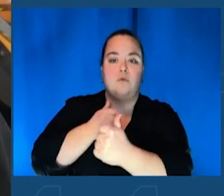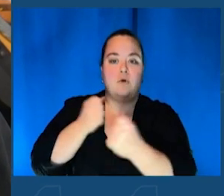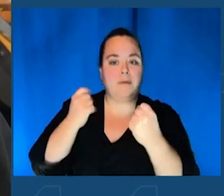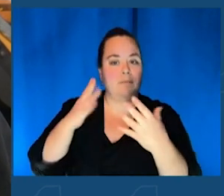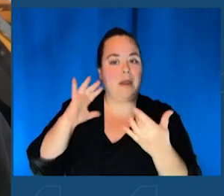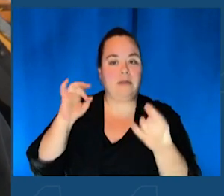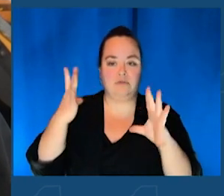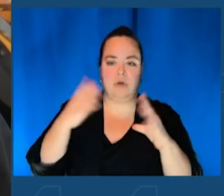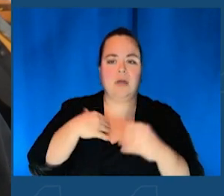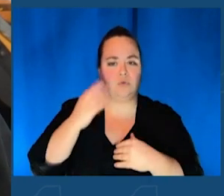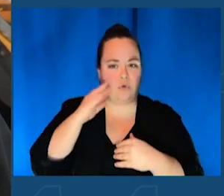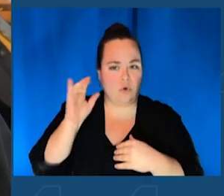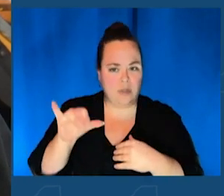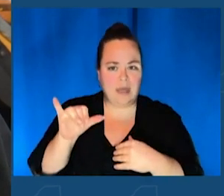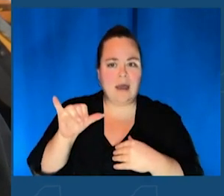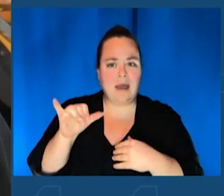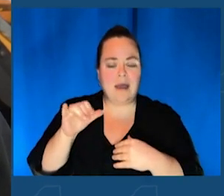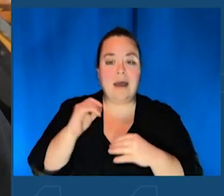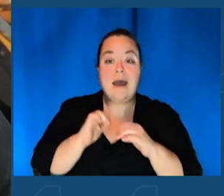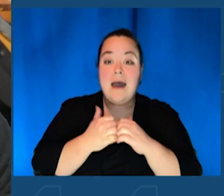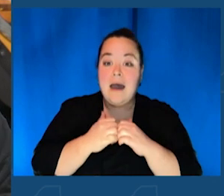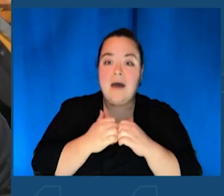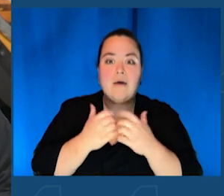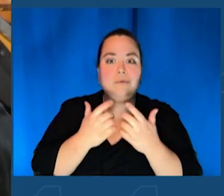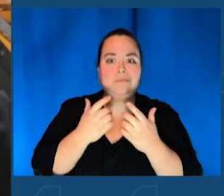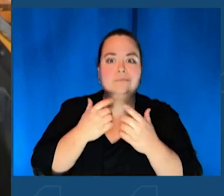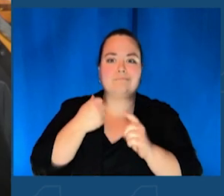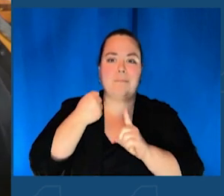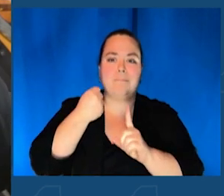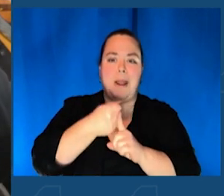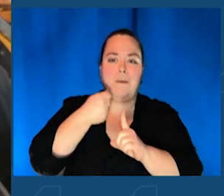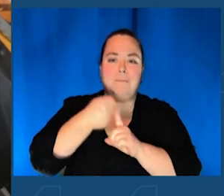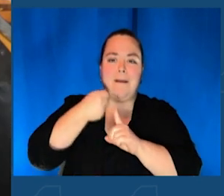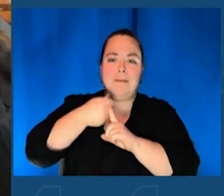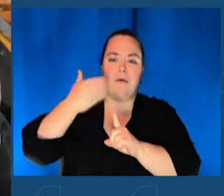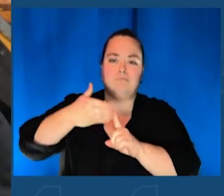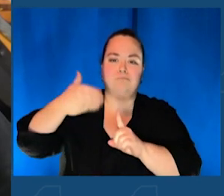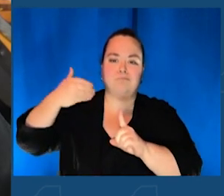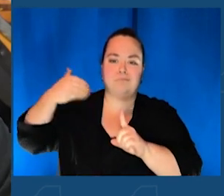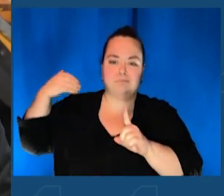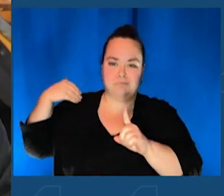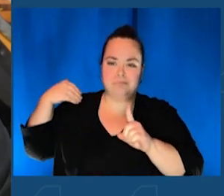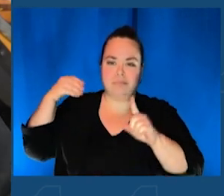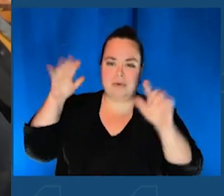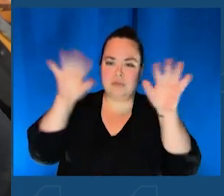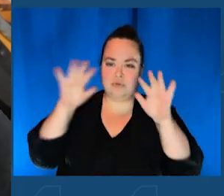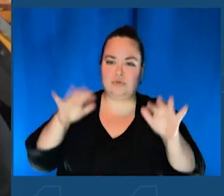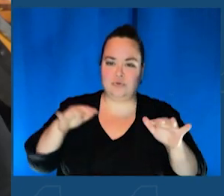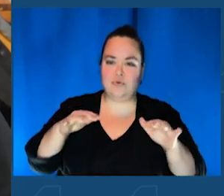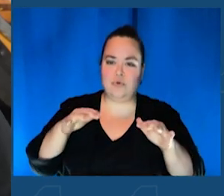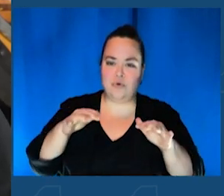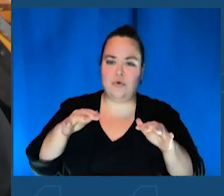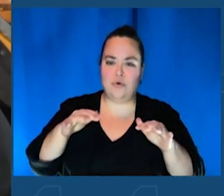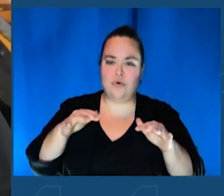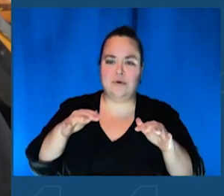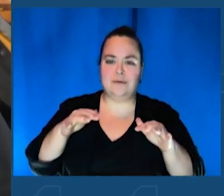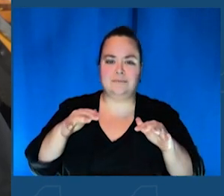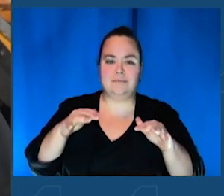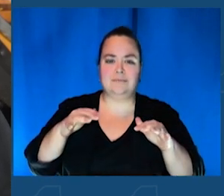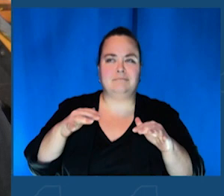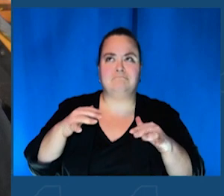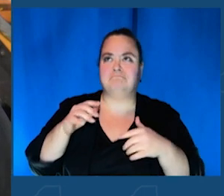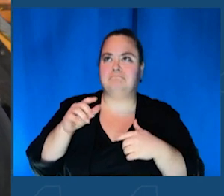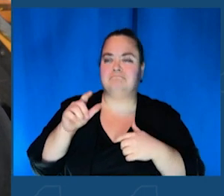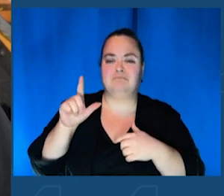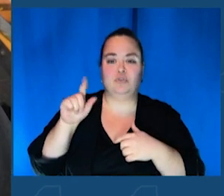having gone through countless snowstorms, not all of this magnitude, but many very serious in the past,